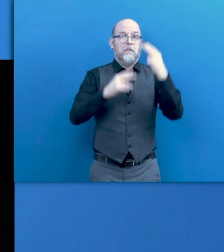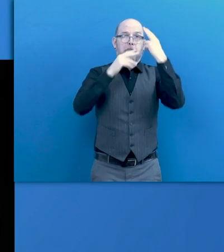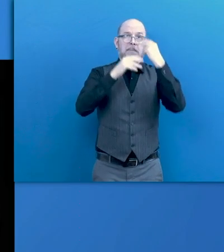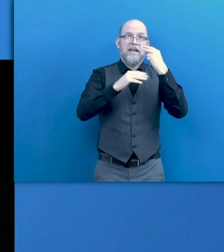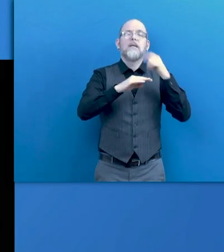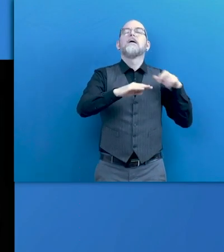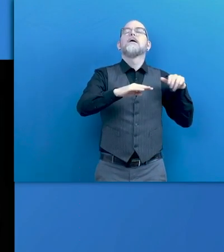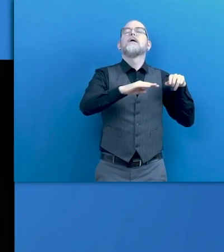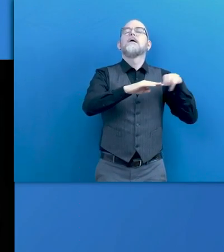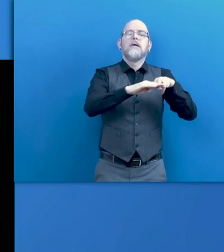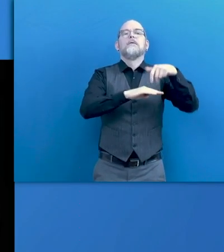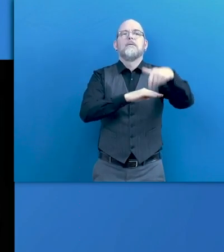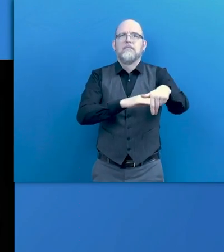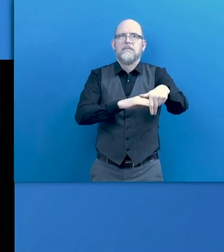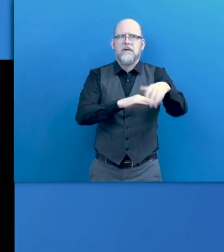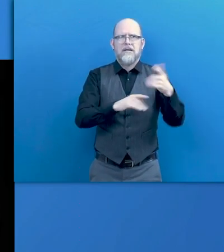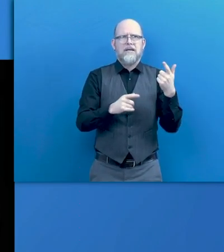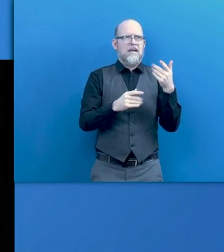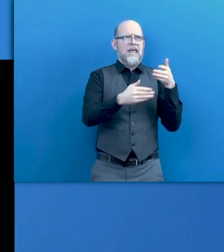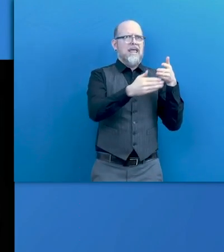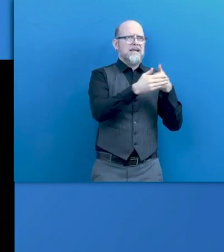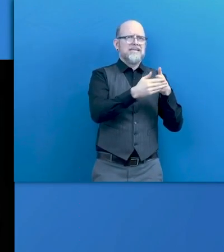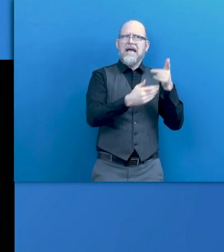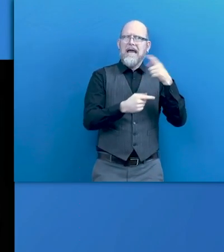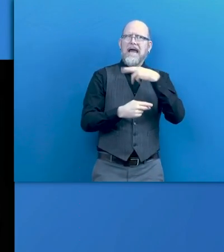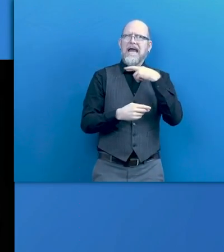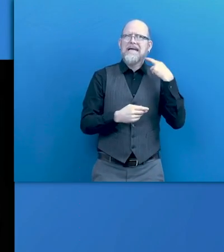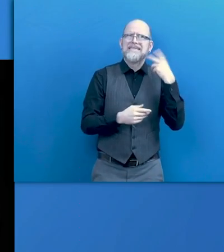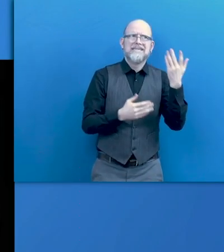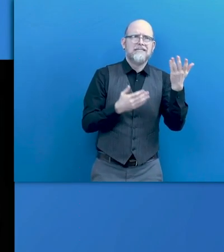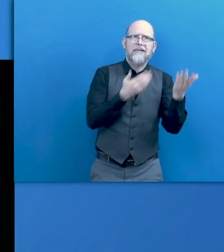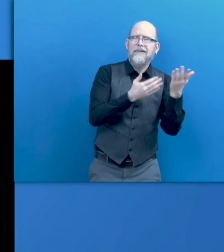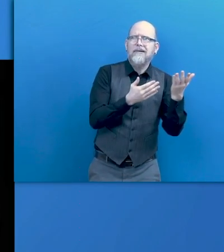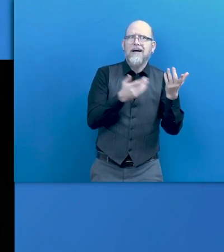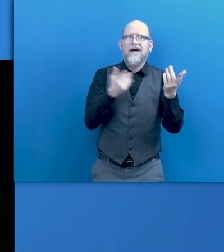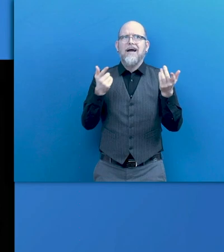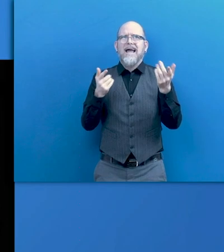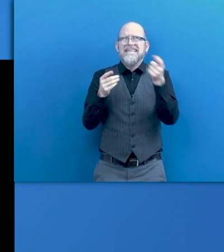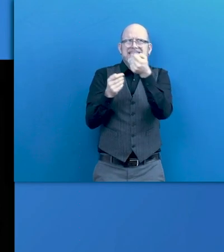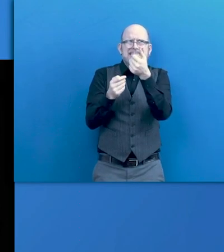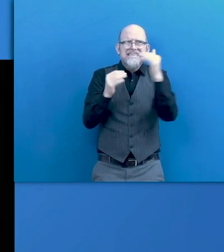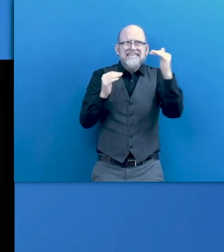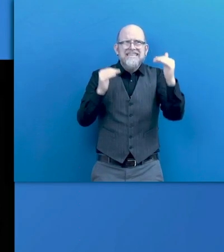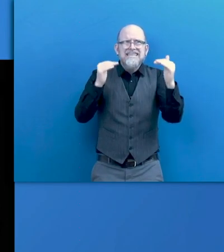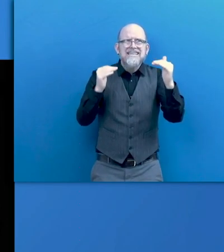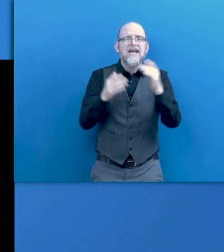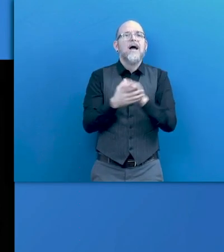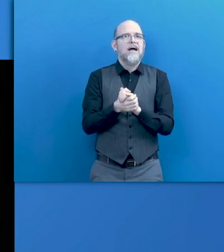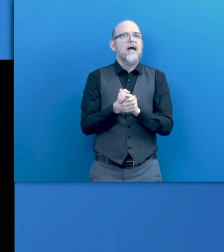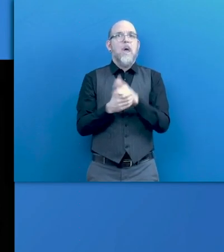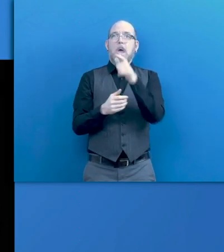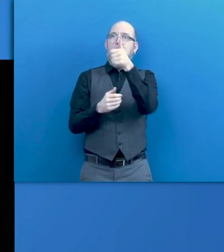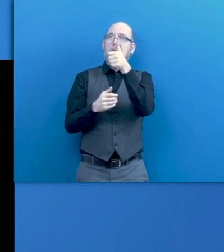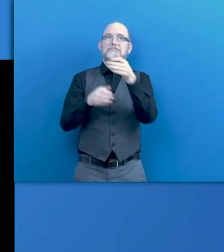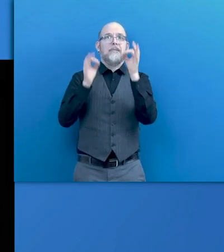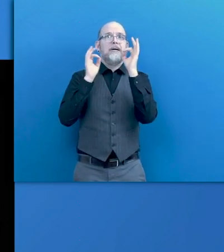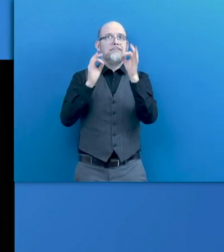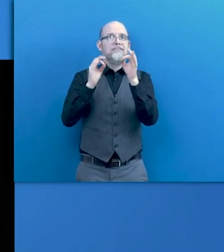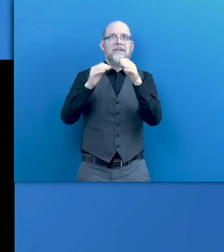with a white cane. It's an absolute barrier and danger, a risk. So that's where it starts, a barrier that is seen